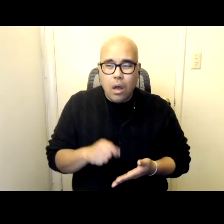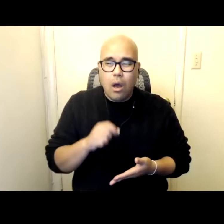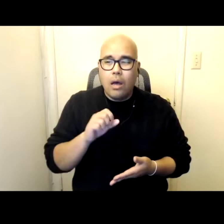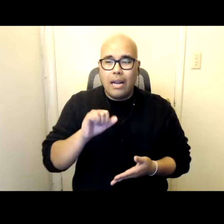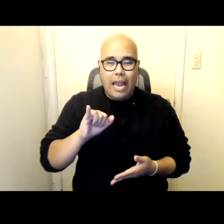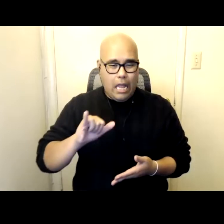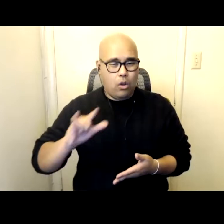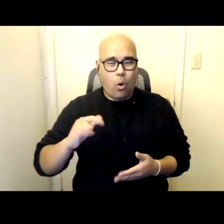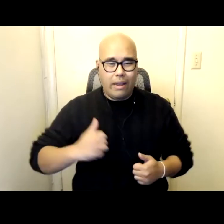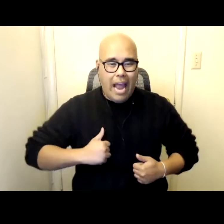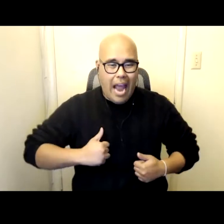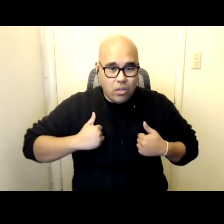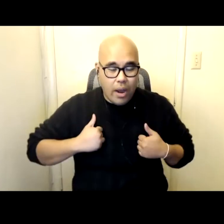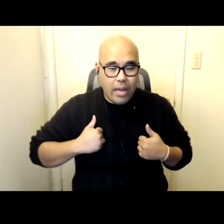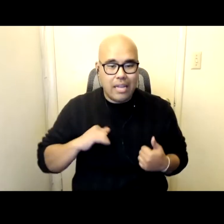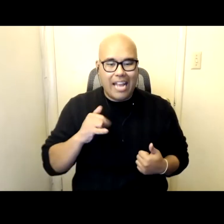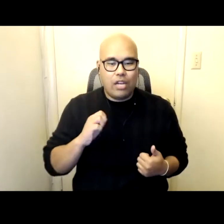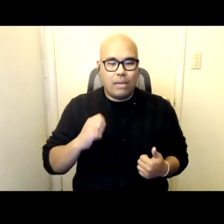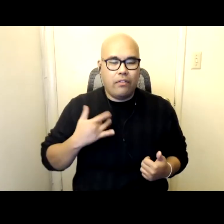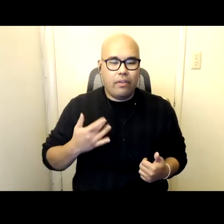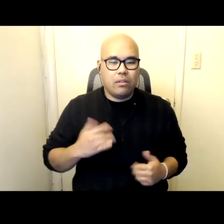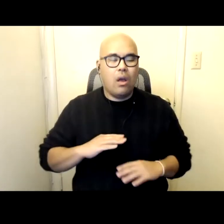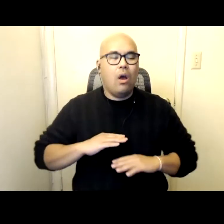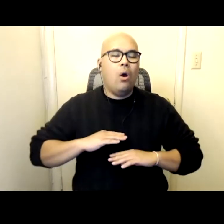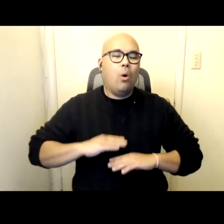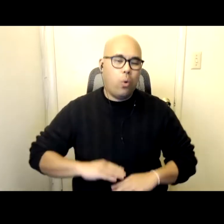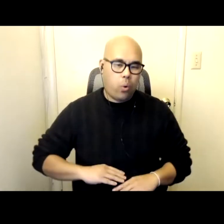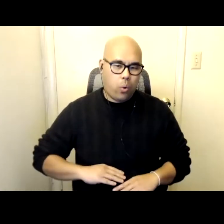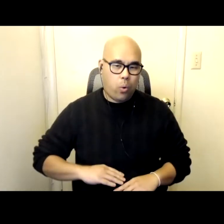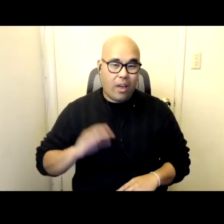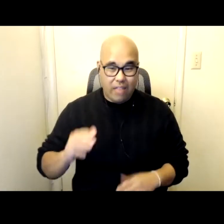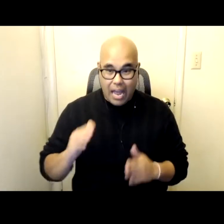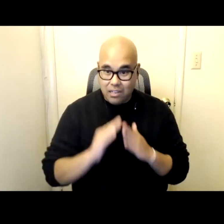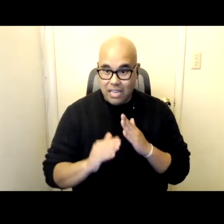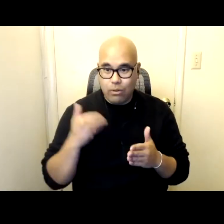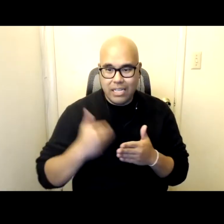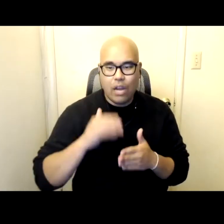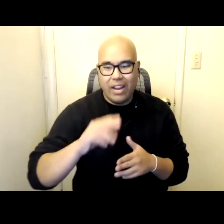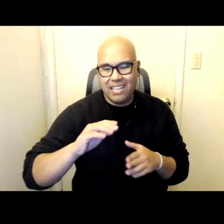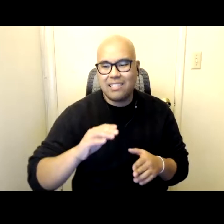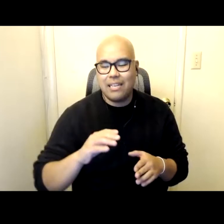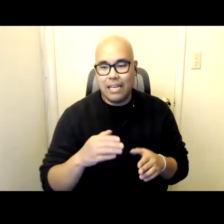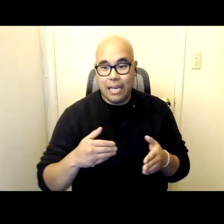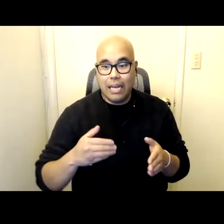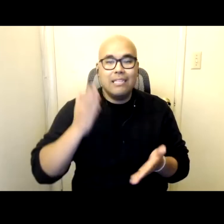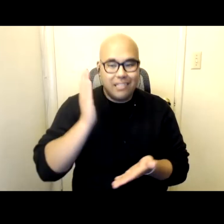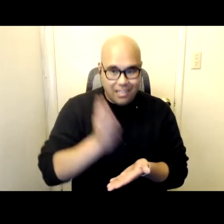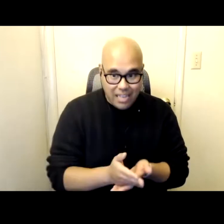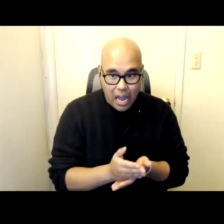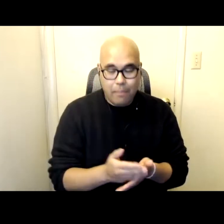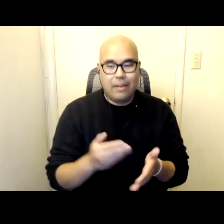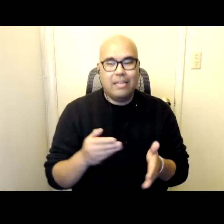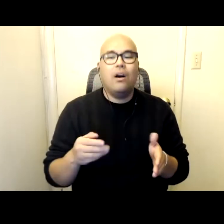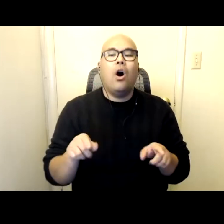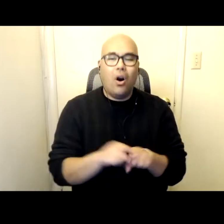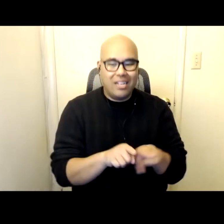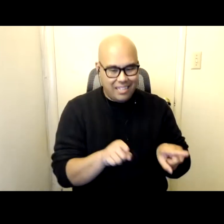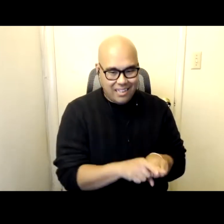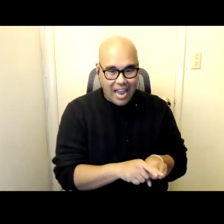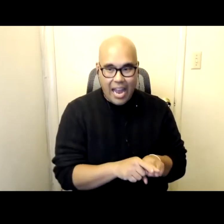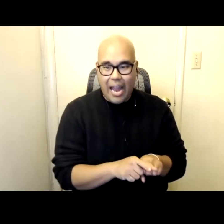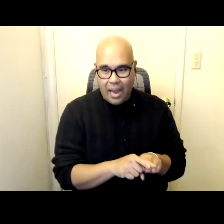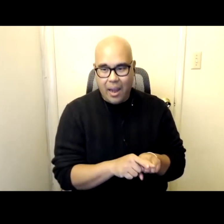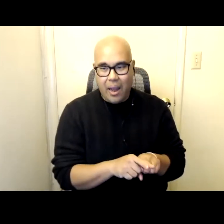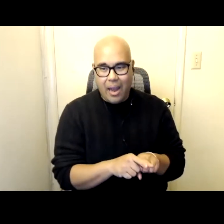the lightening of relief. The town is near a stop along the same Amtrak line as his own